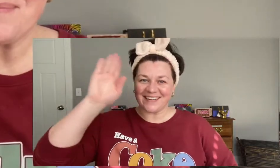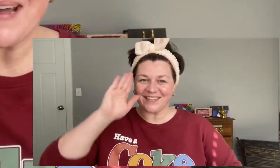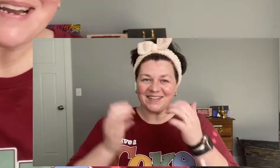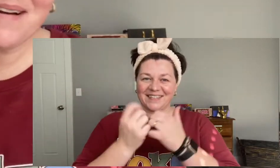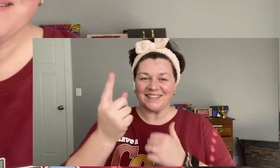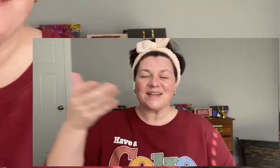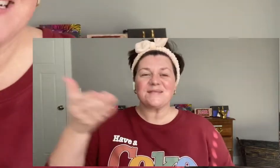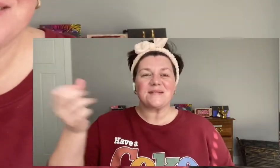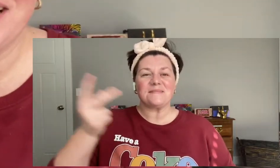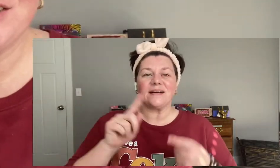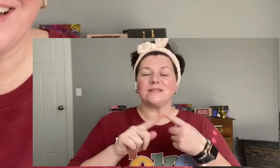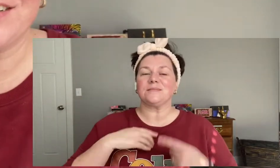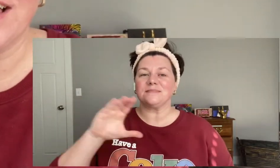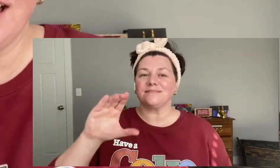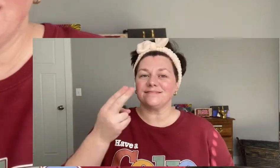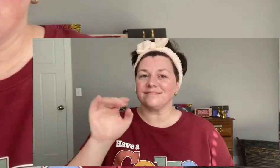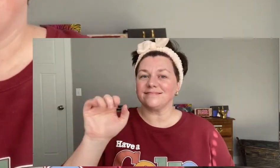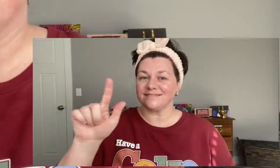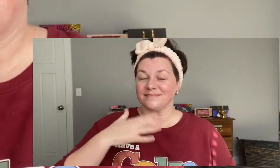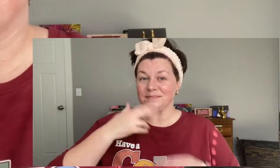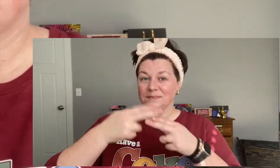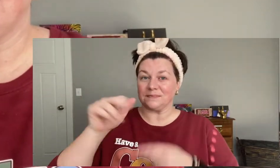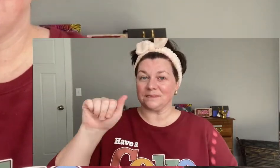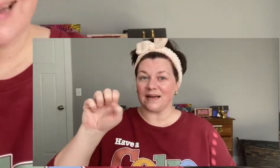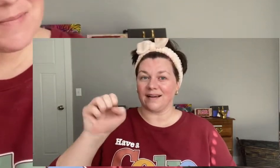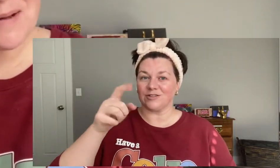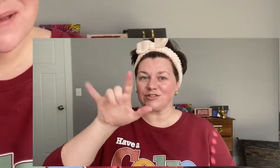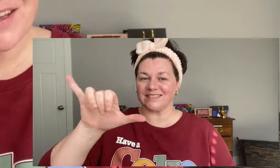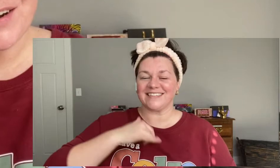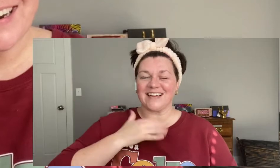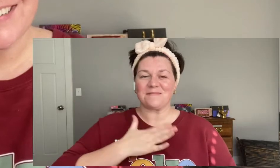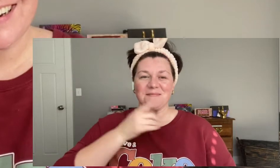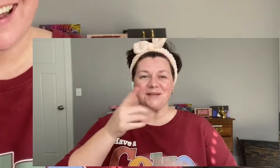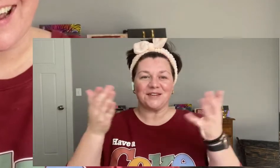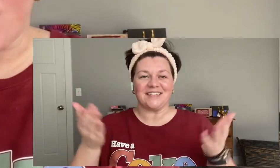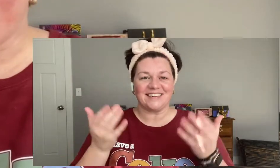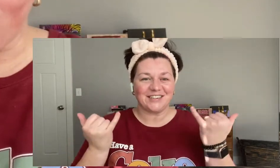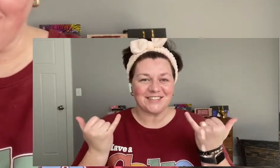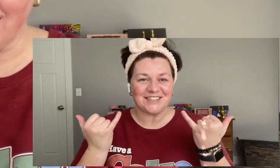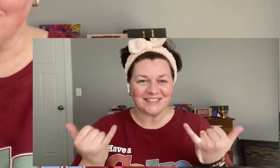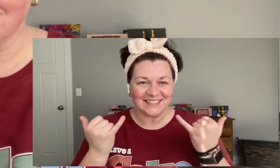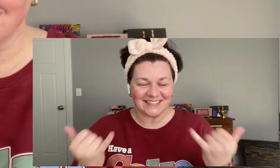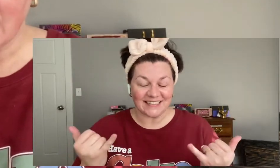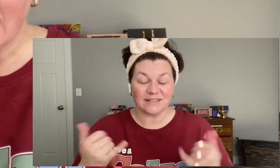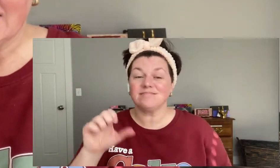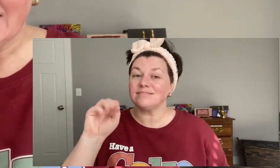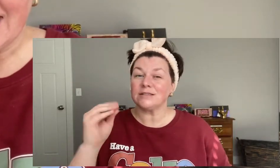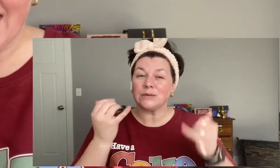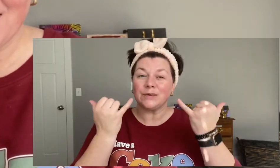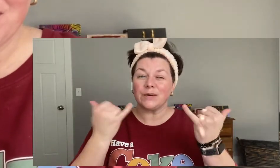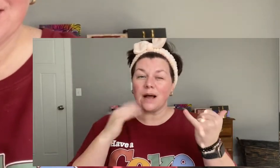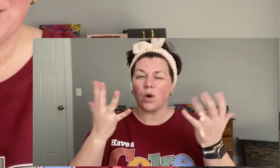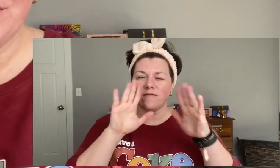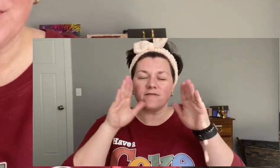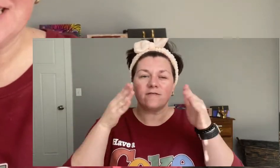Hello everybody, welcome back to my channel. My name is Ashley and I'm happy that you're here today. Welcome. Today